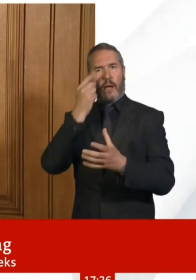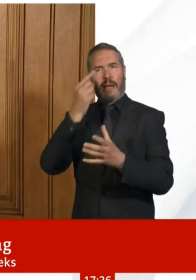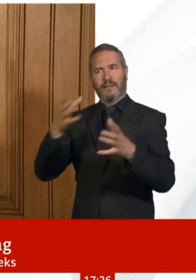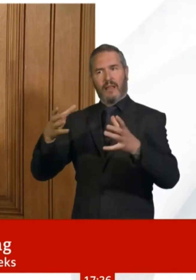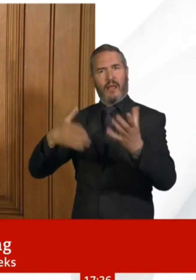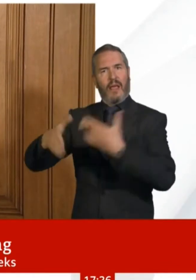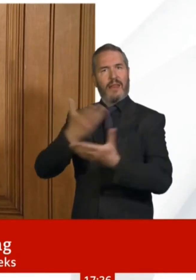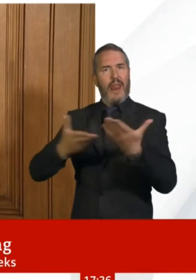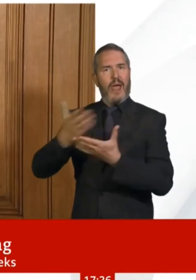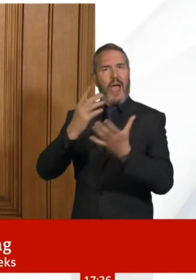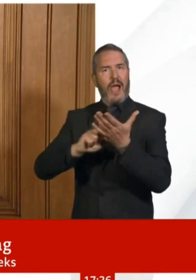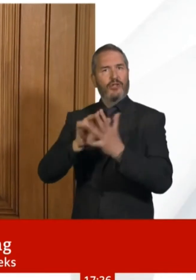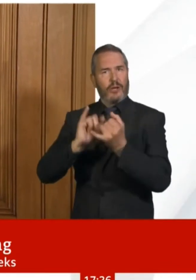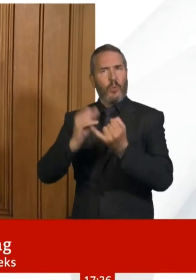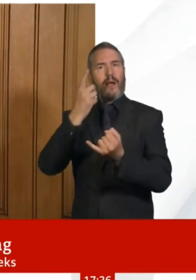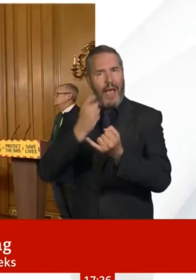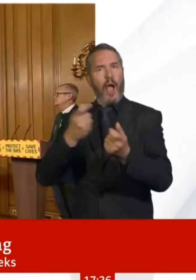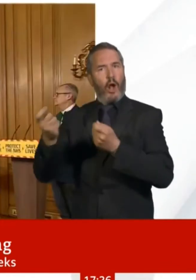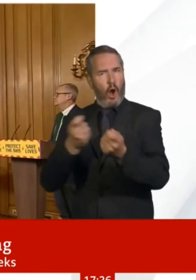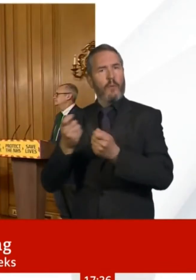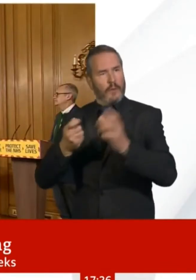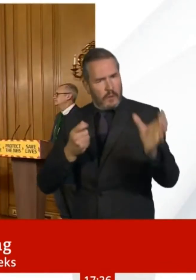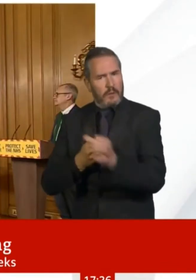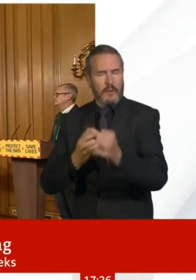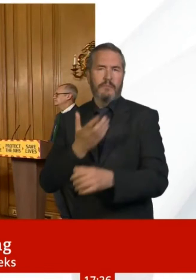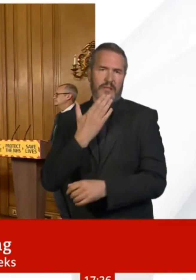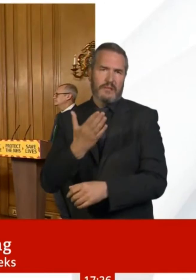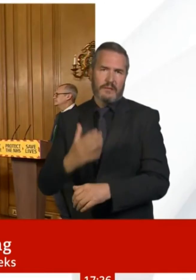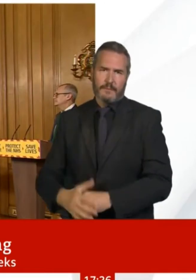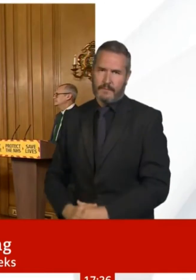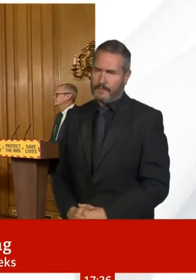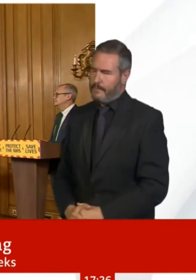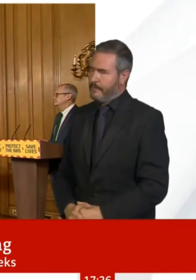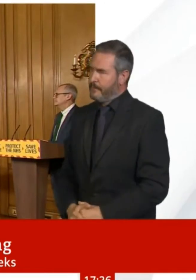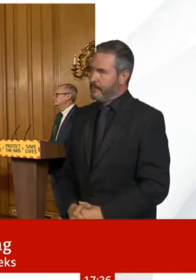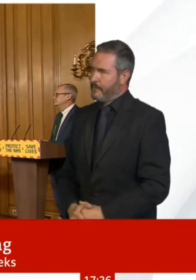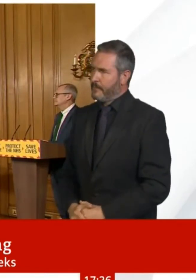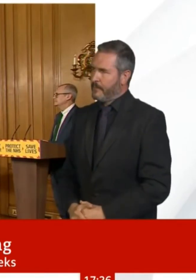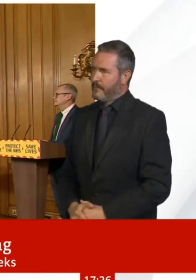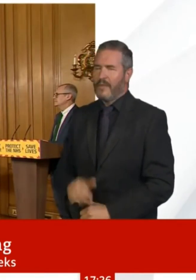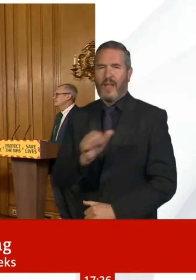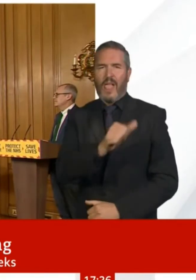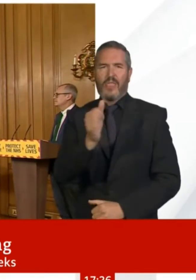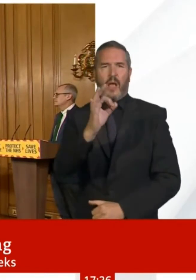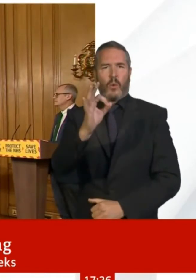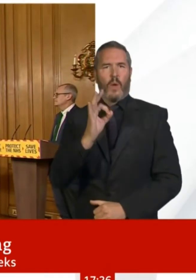emergencies and people were not coming forward. Tom, thanks very much. Sam Coates from Sky News.